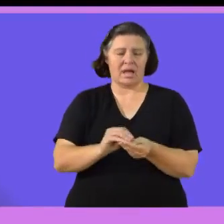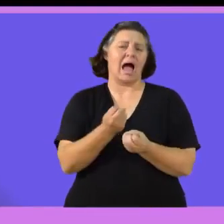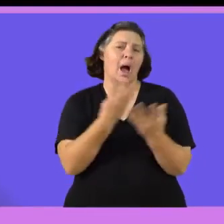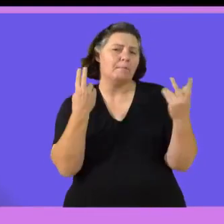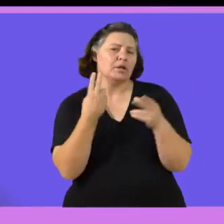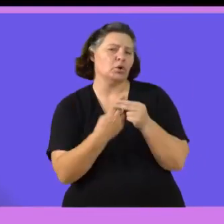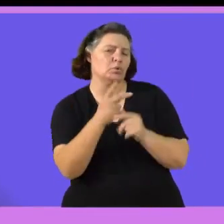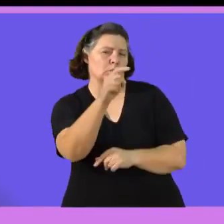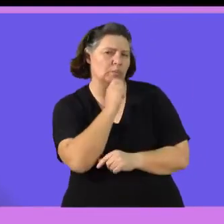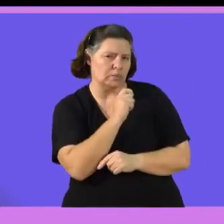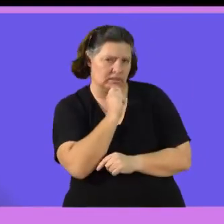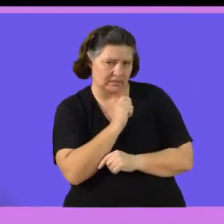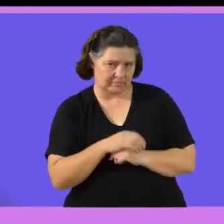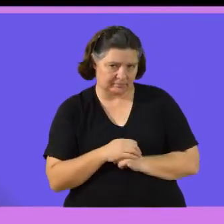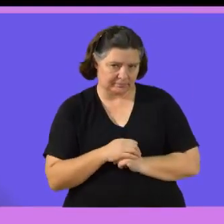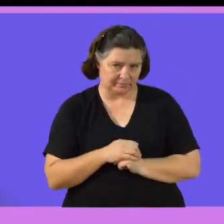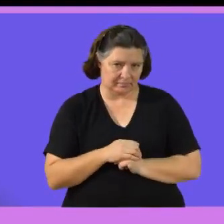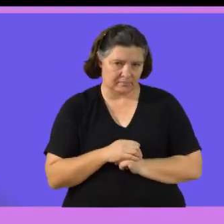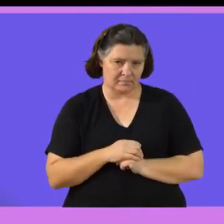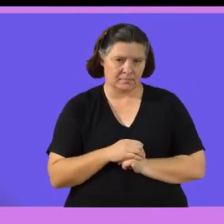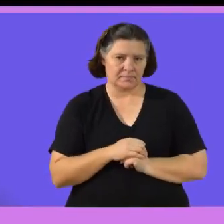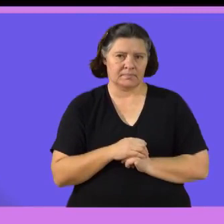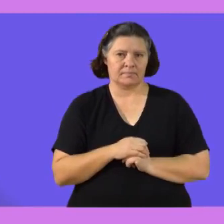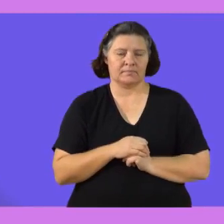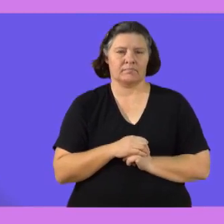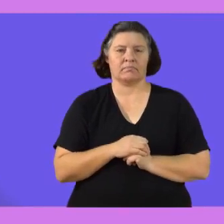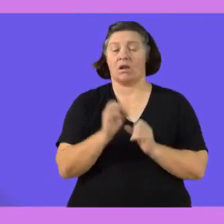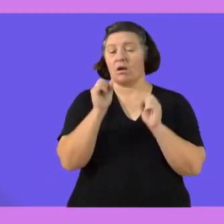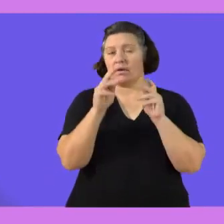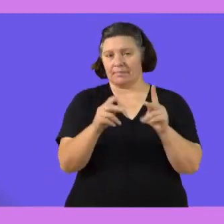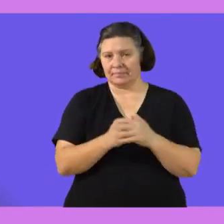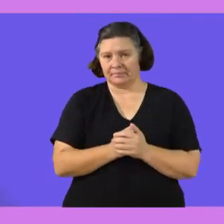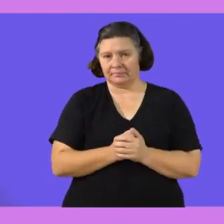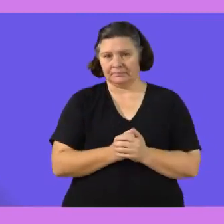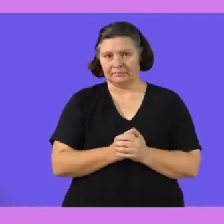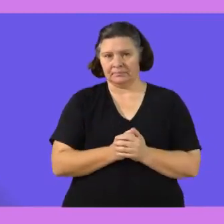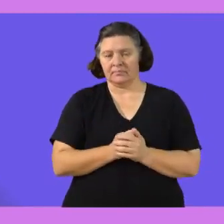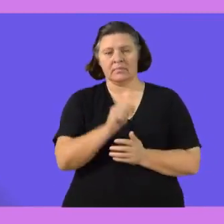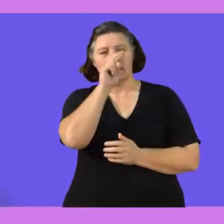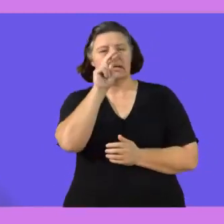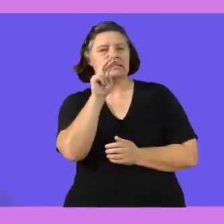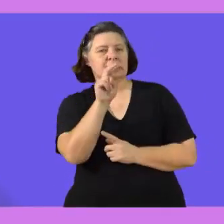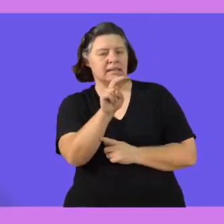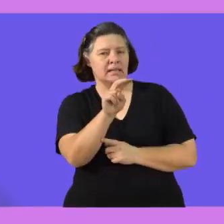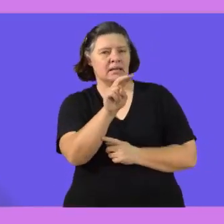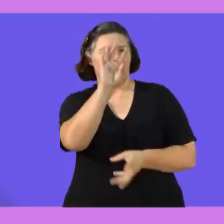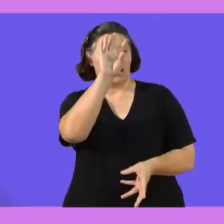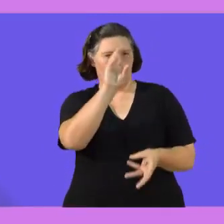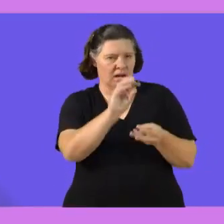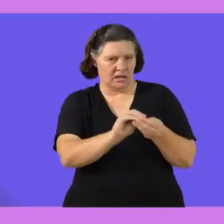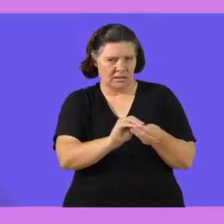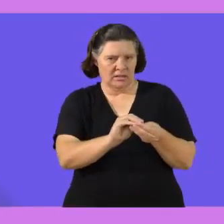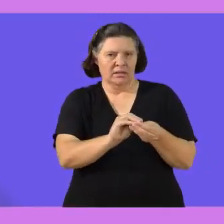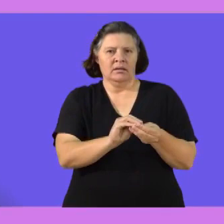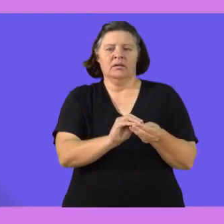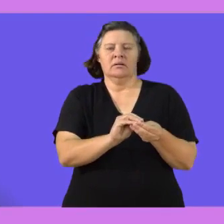total number of units. That is your kilowatt hours of electricity. All right, now let's quickly see how we put